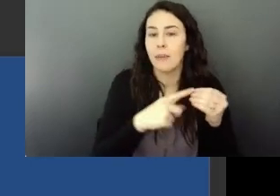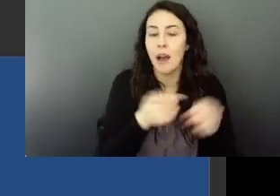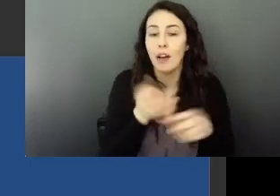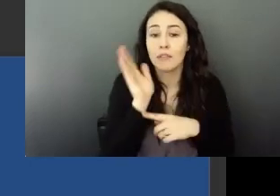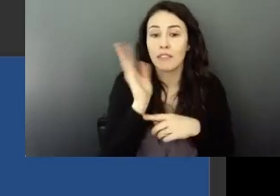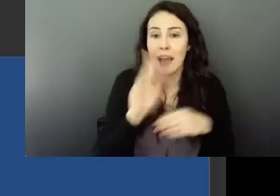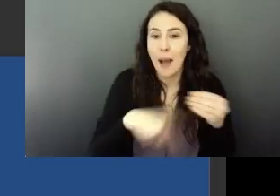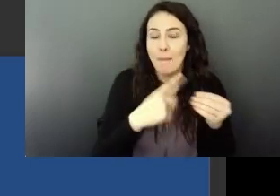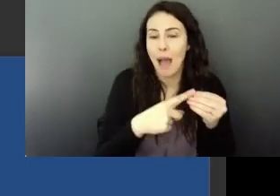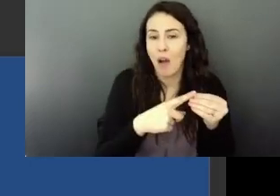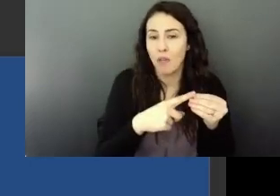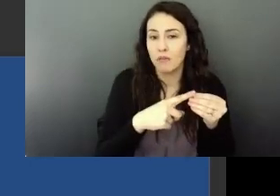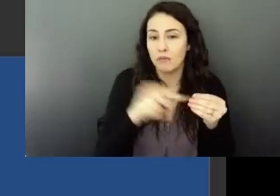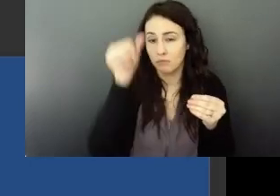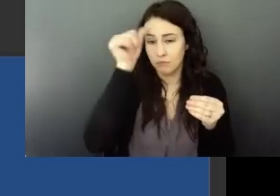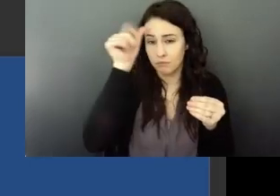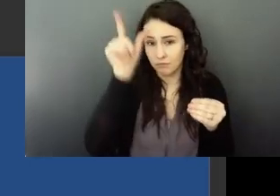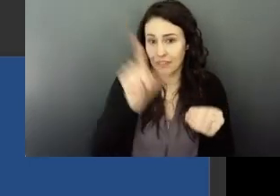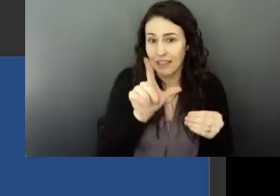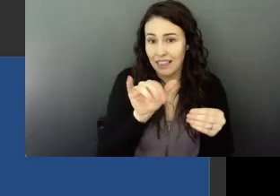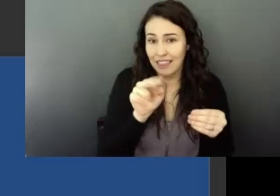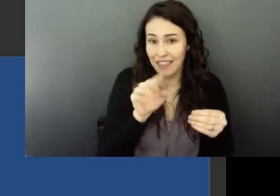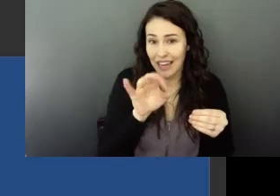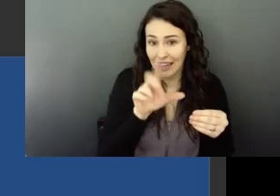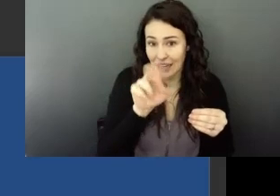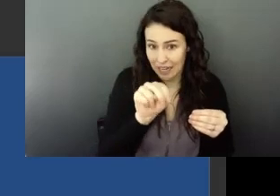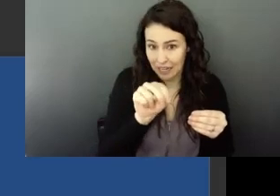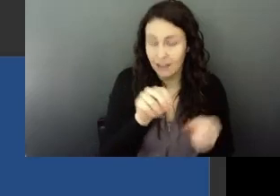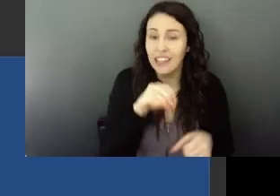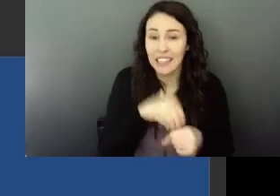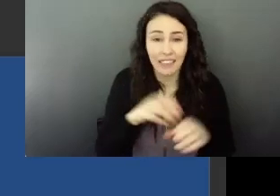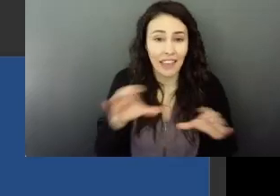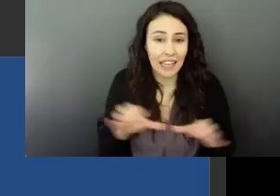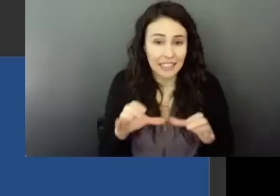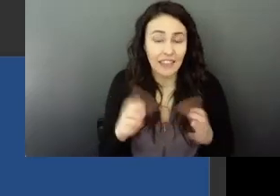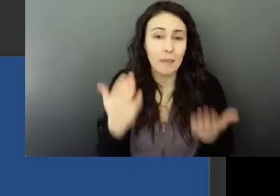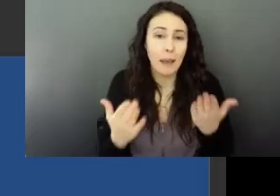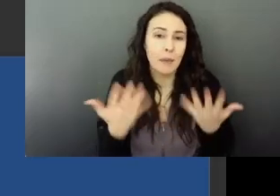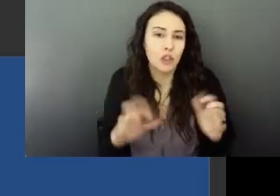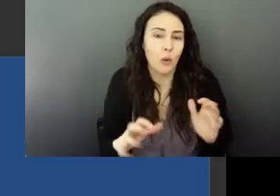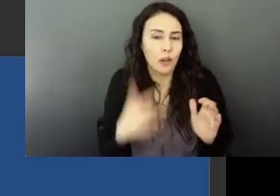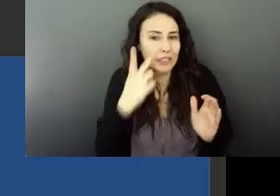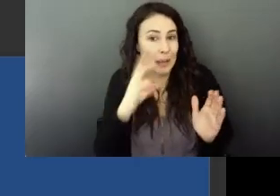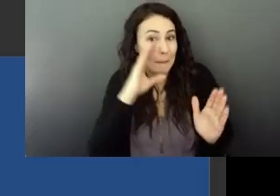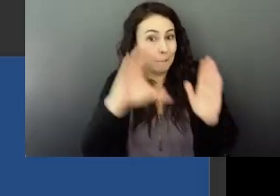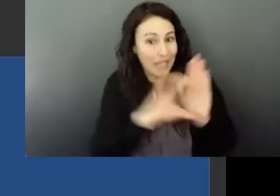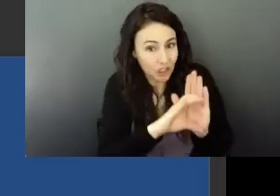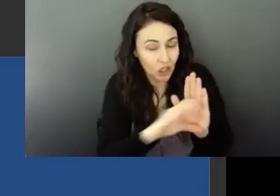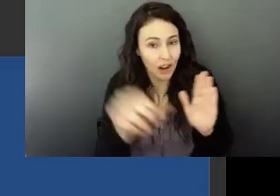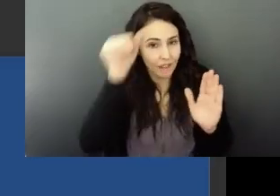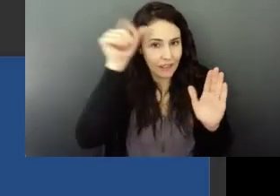the activity, it says that you wouldn't necessarily want a picture of Lincoln because everyone knows what Lincoln looks